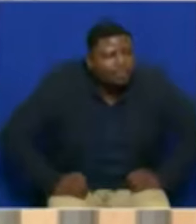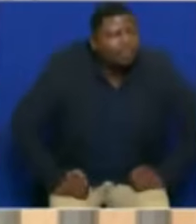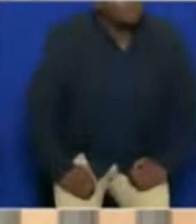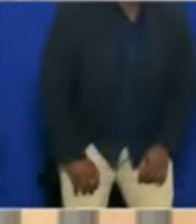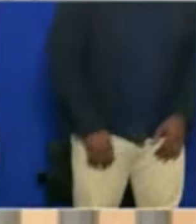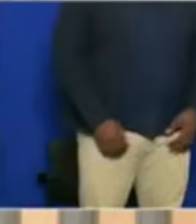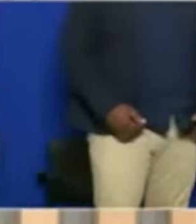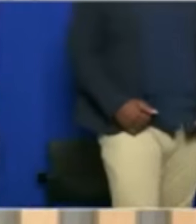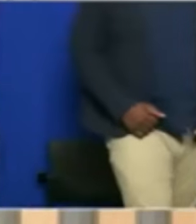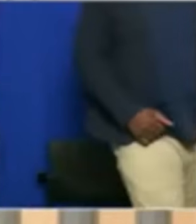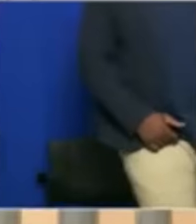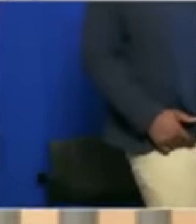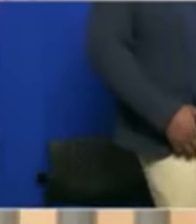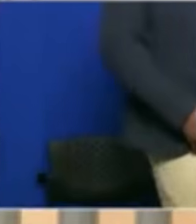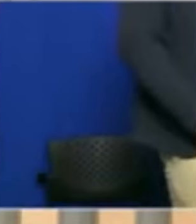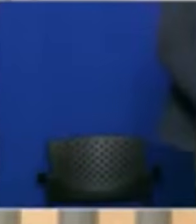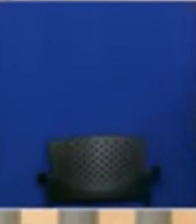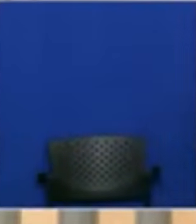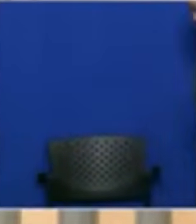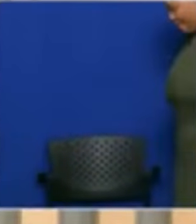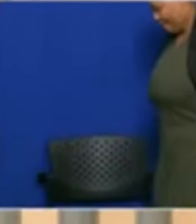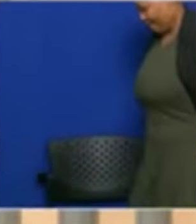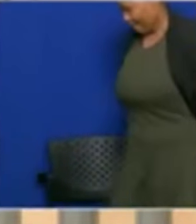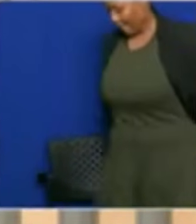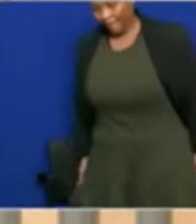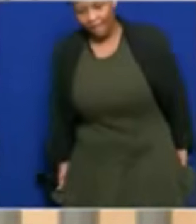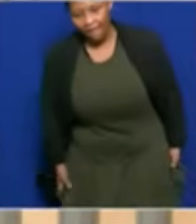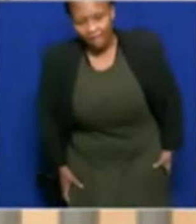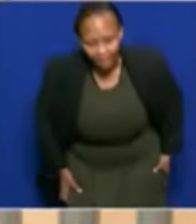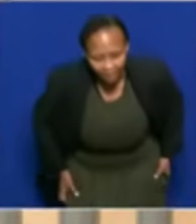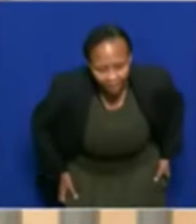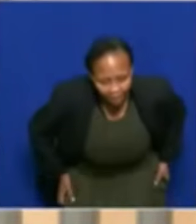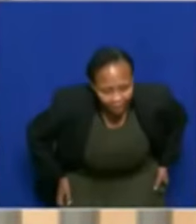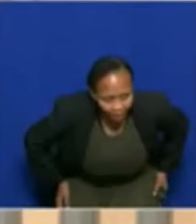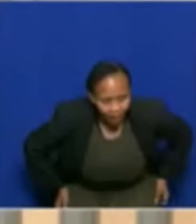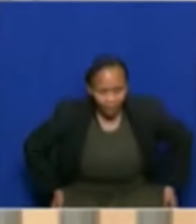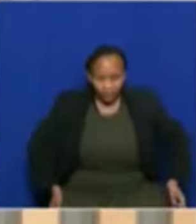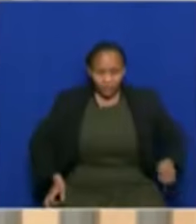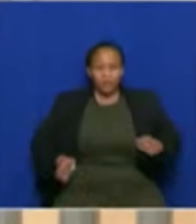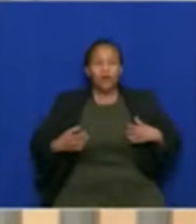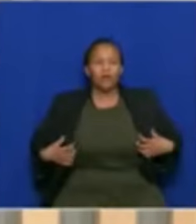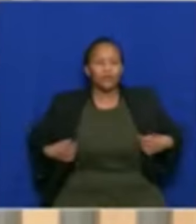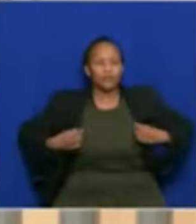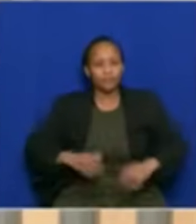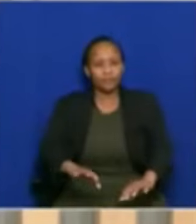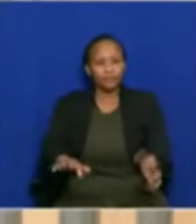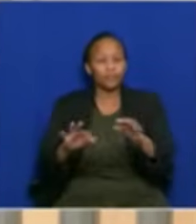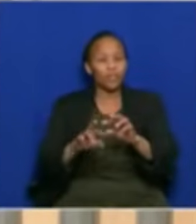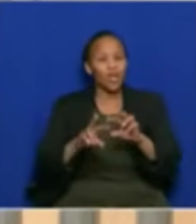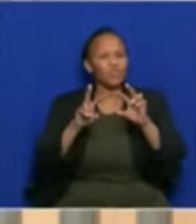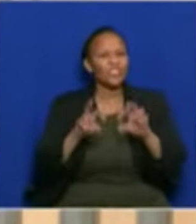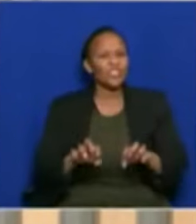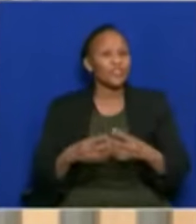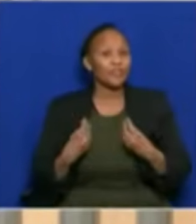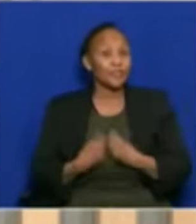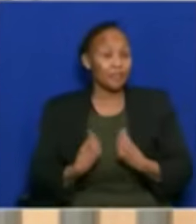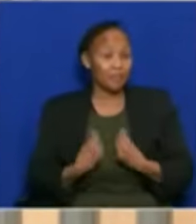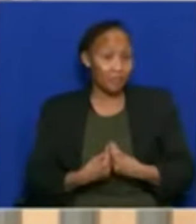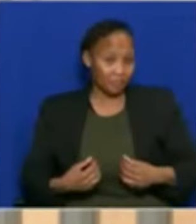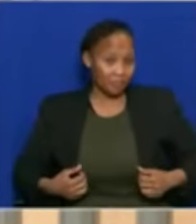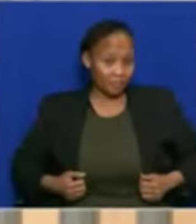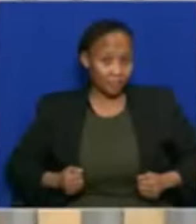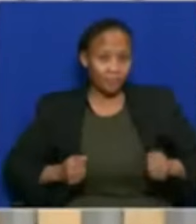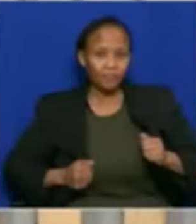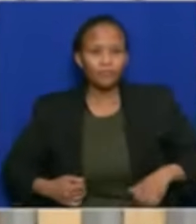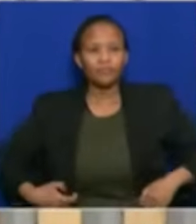Are you searching for something? Yes, Commissioner. I might just help. Please say what it I is. have